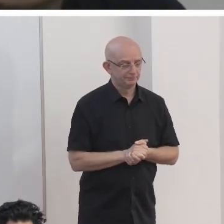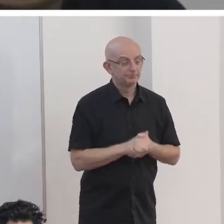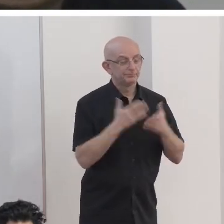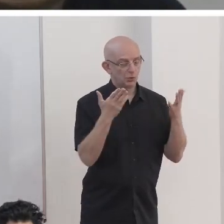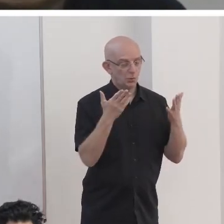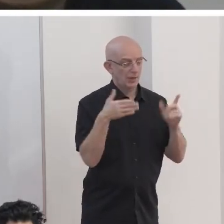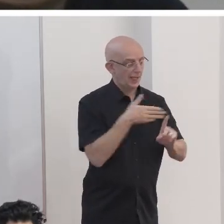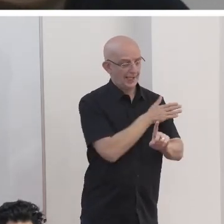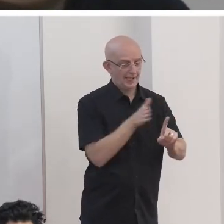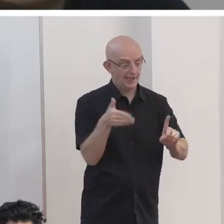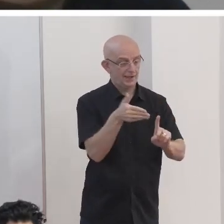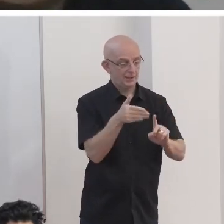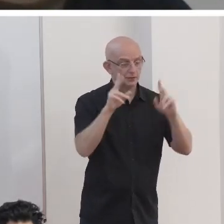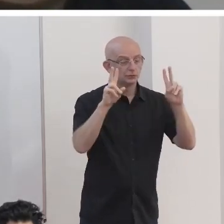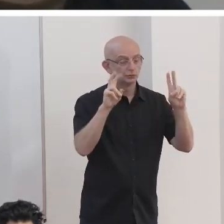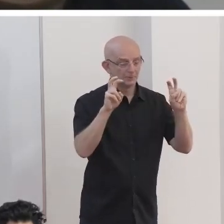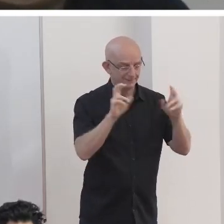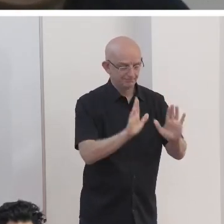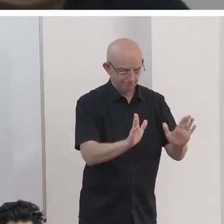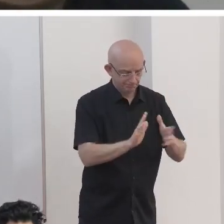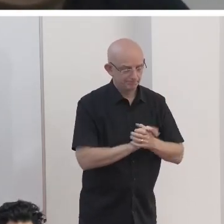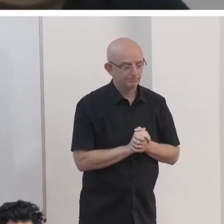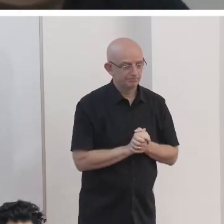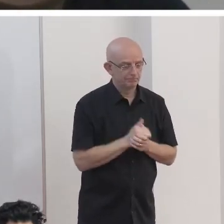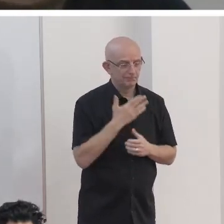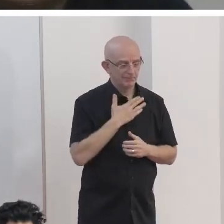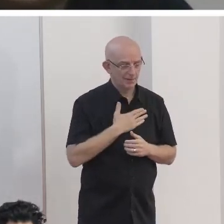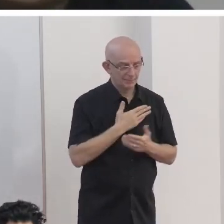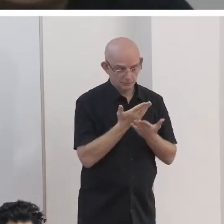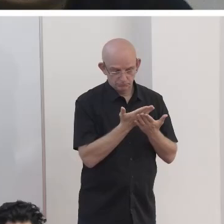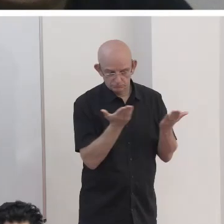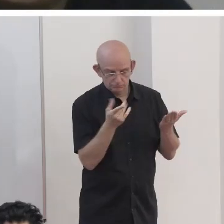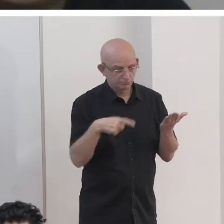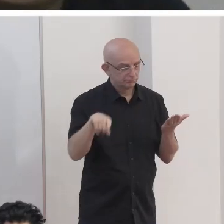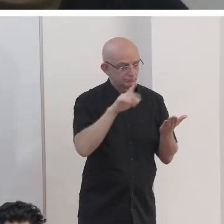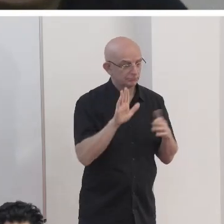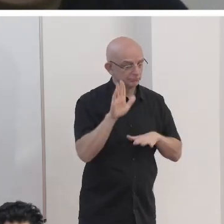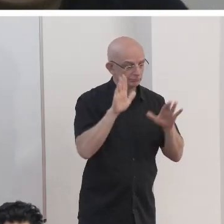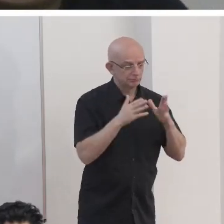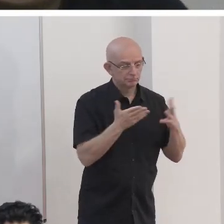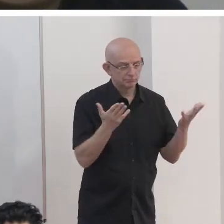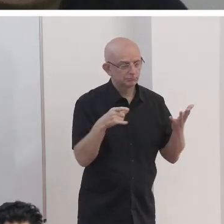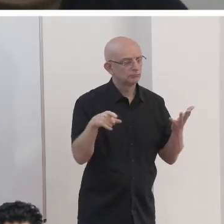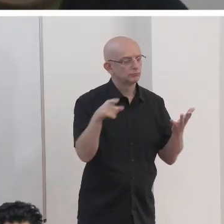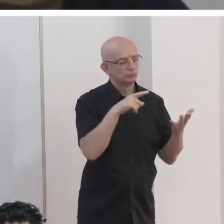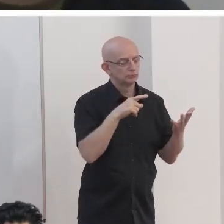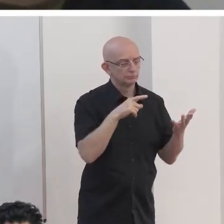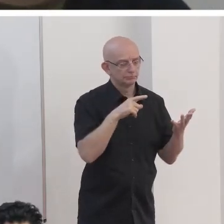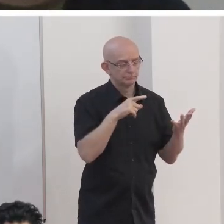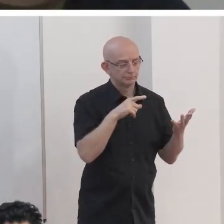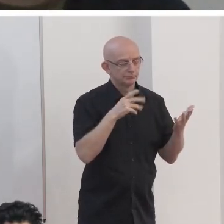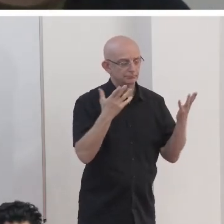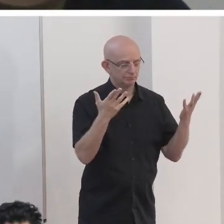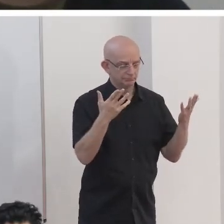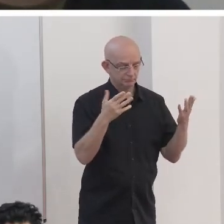whoever wants to answer, what would you like to say? Means, do you want to means give short brief